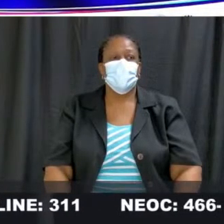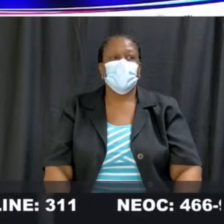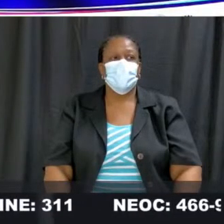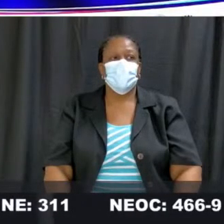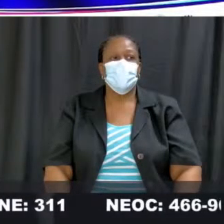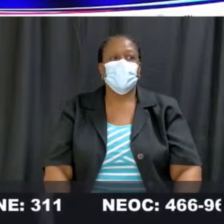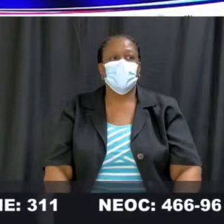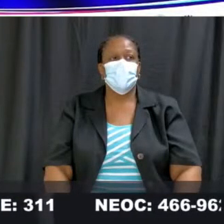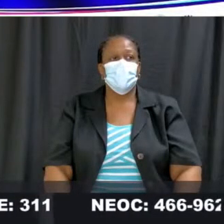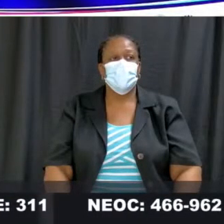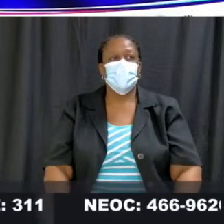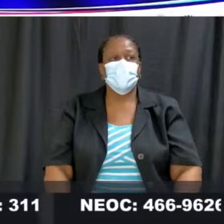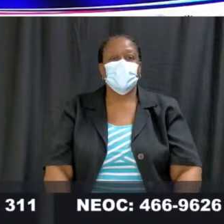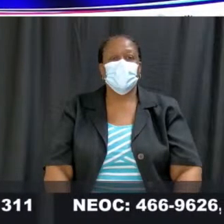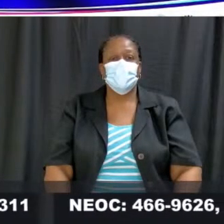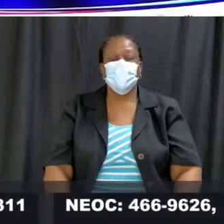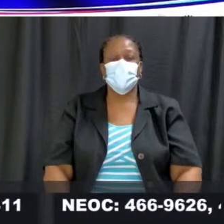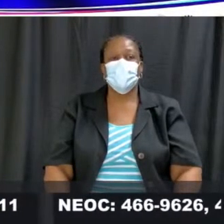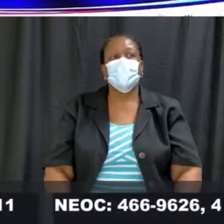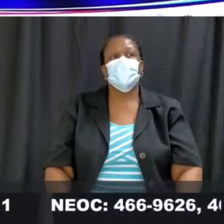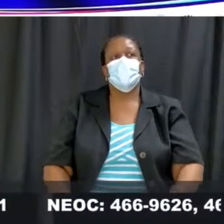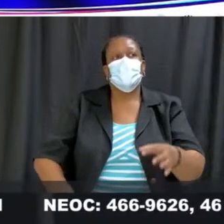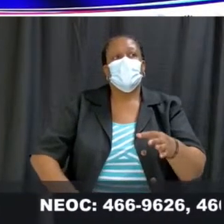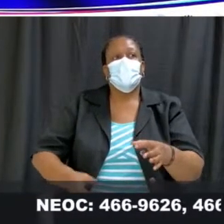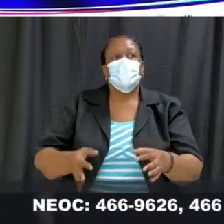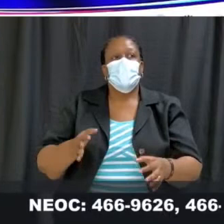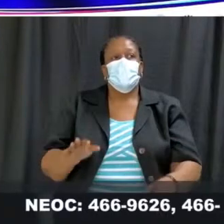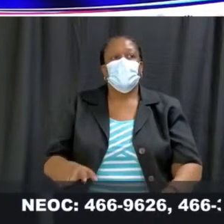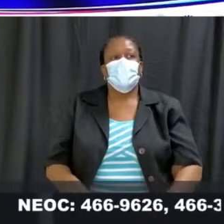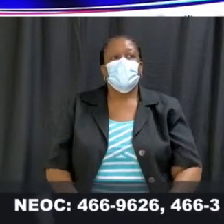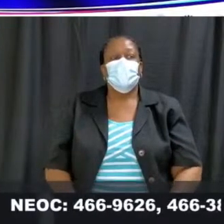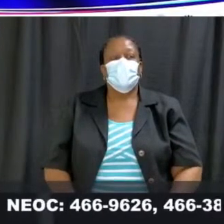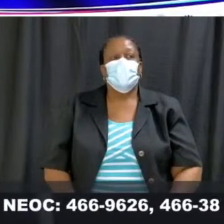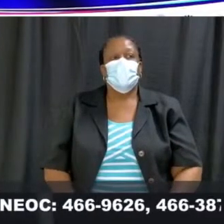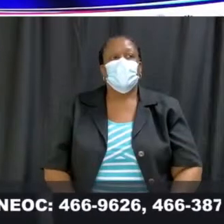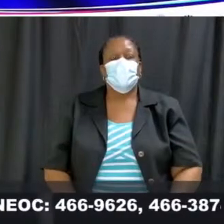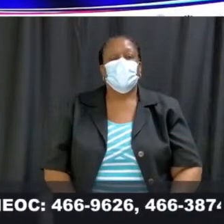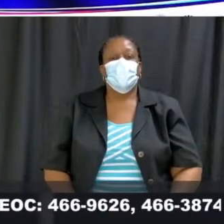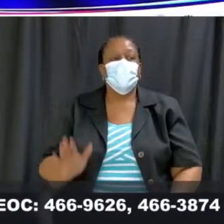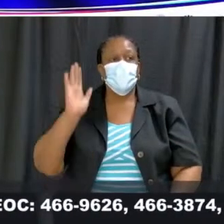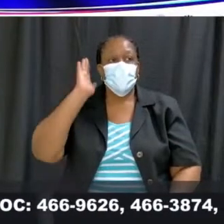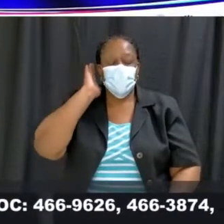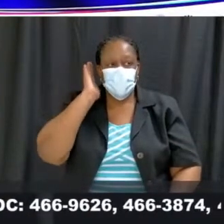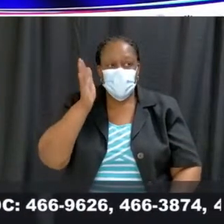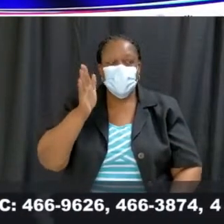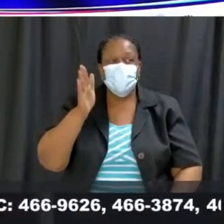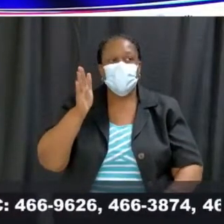report issued daily? Those are the first two questions from WinFM.